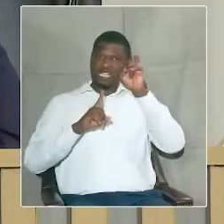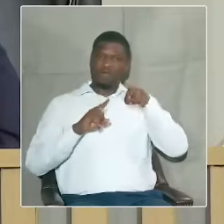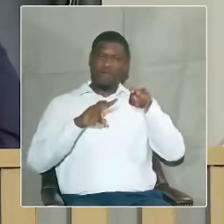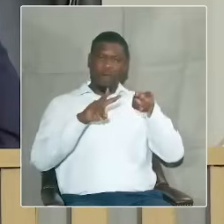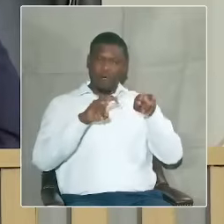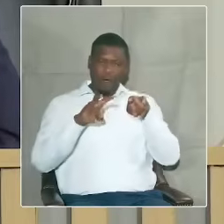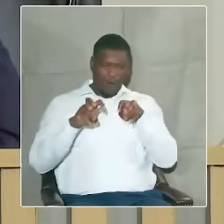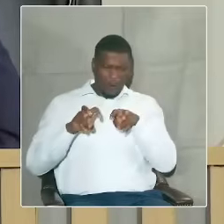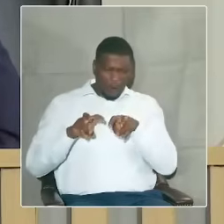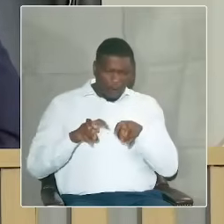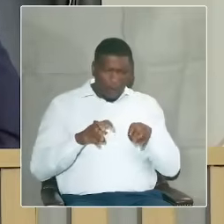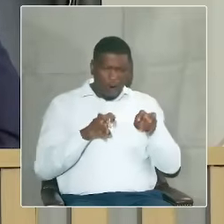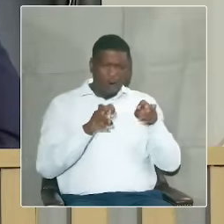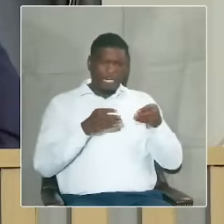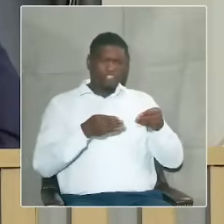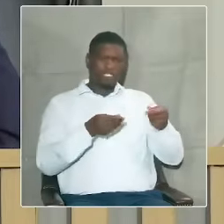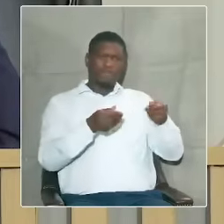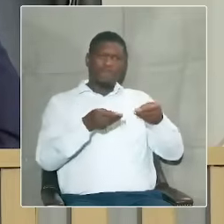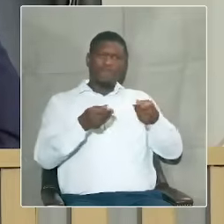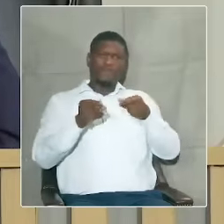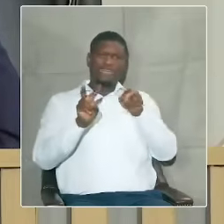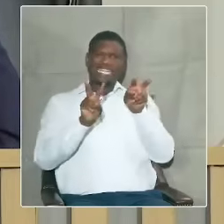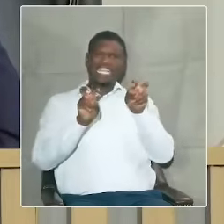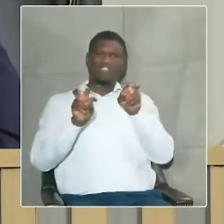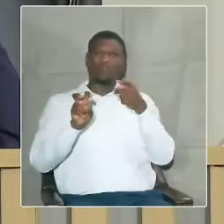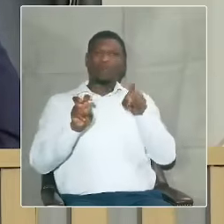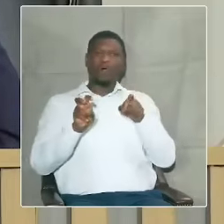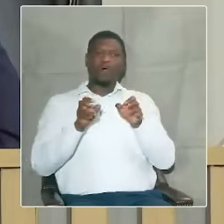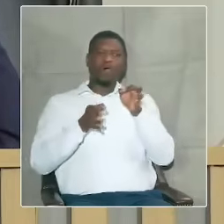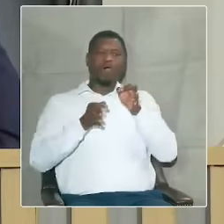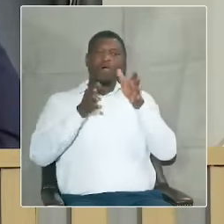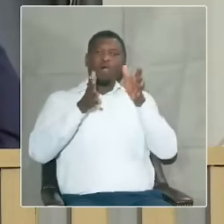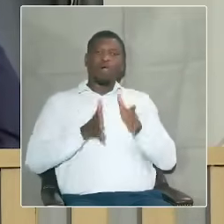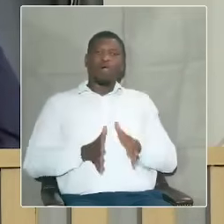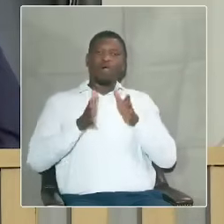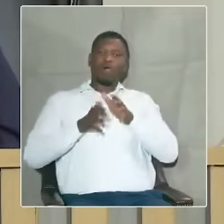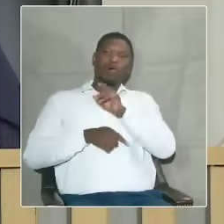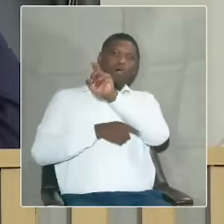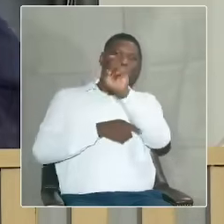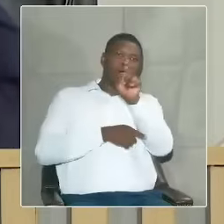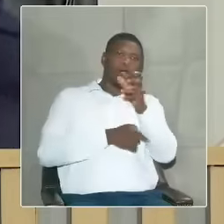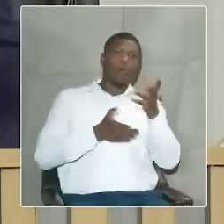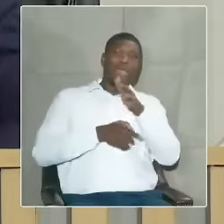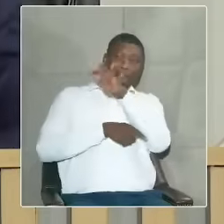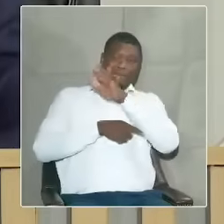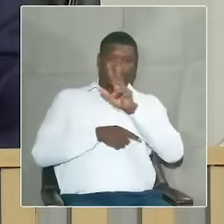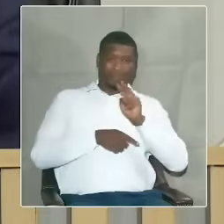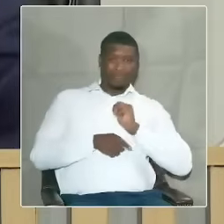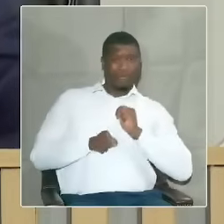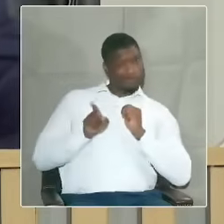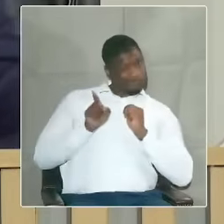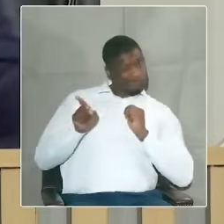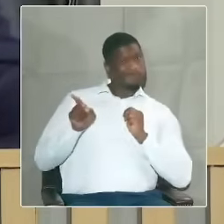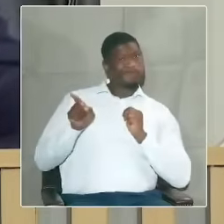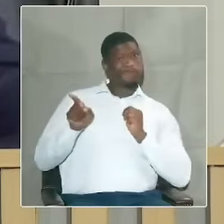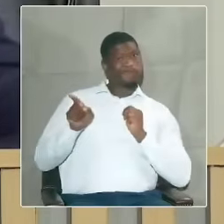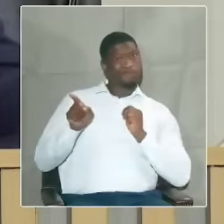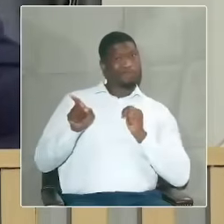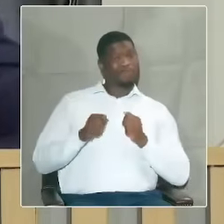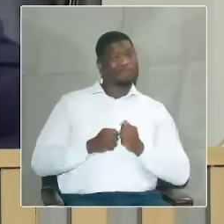resolve, unresolved matters of politicians in the country, especially in KwaZulu-Natal.